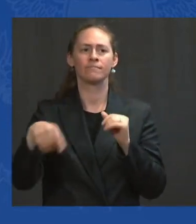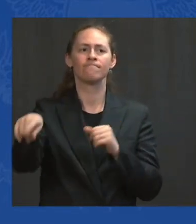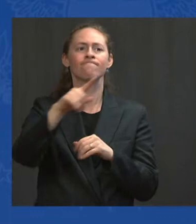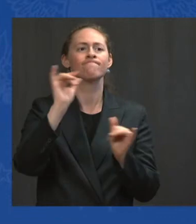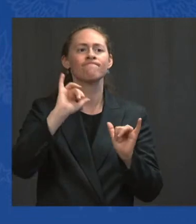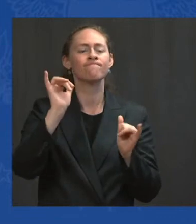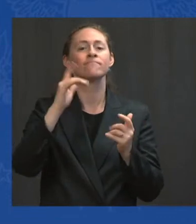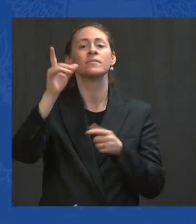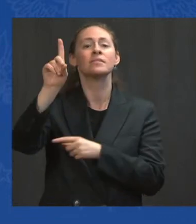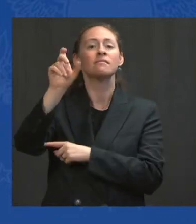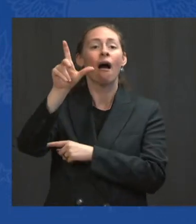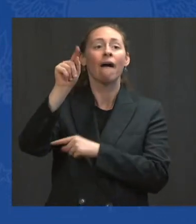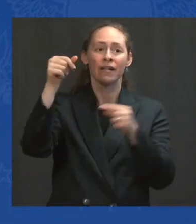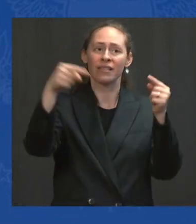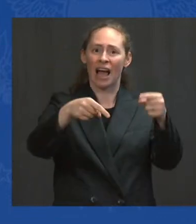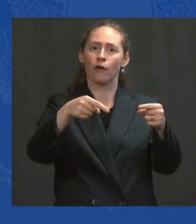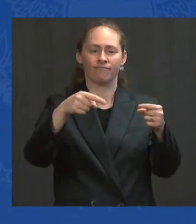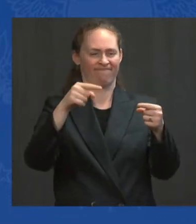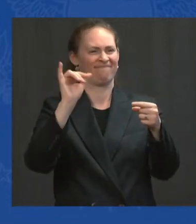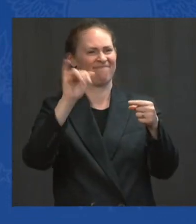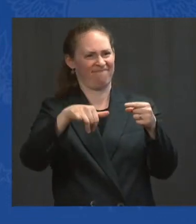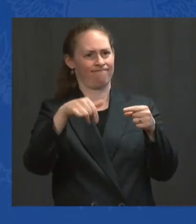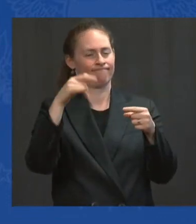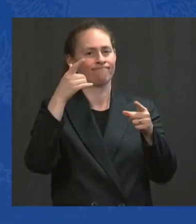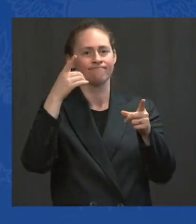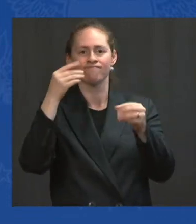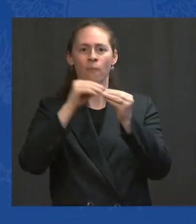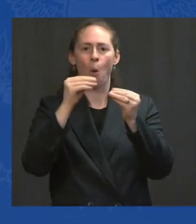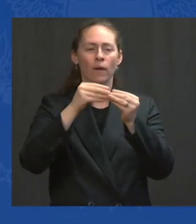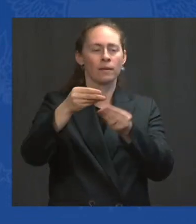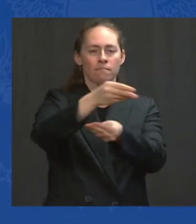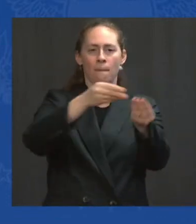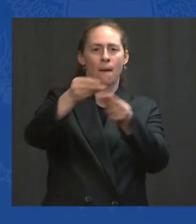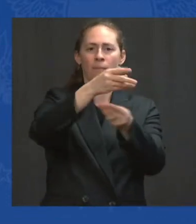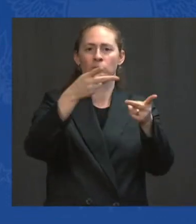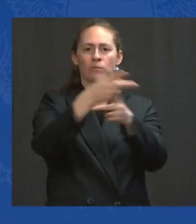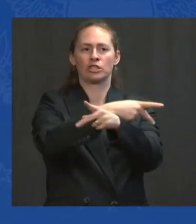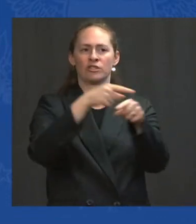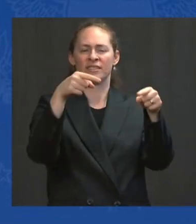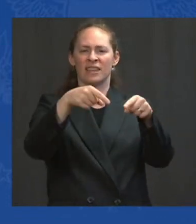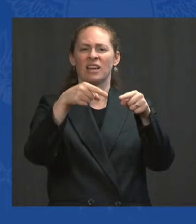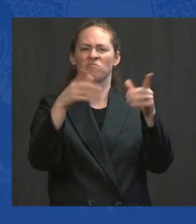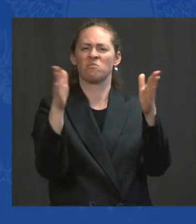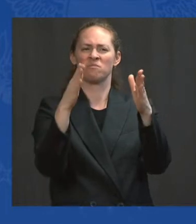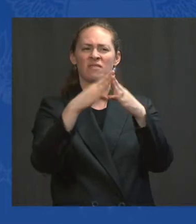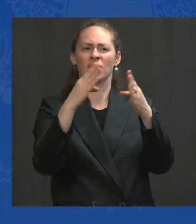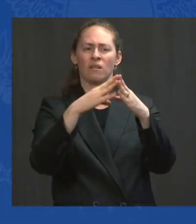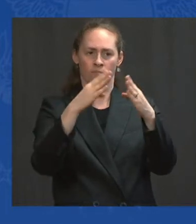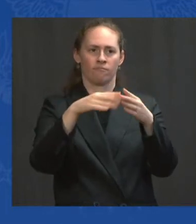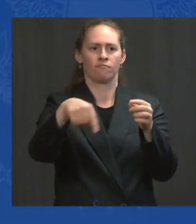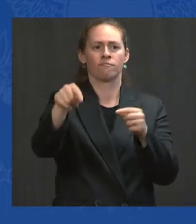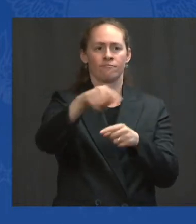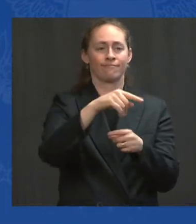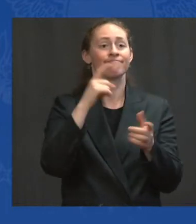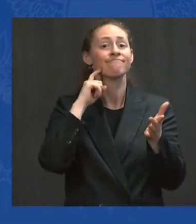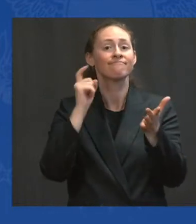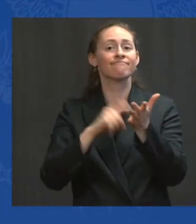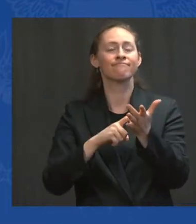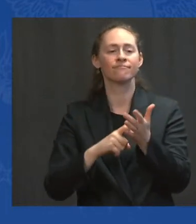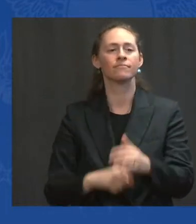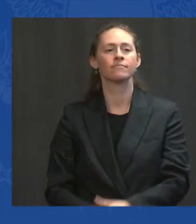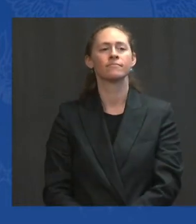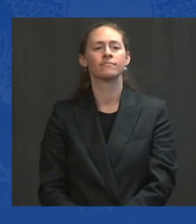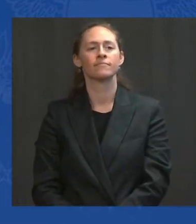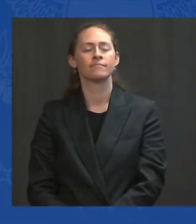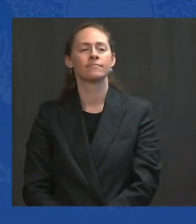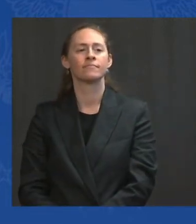variant represents the large majority of circulating virus. Low vaccination rates in these counties, coupled with high case rates